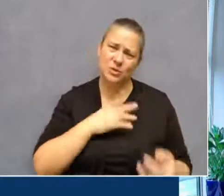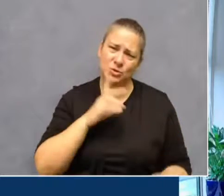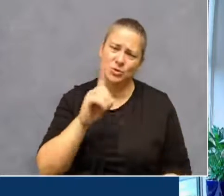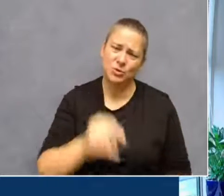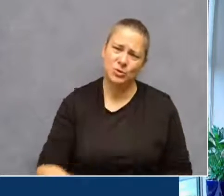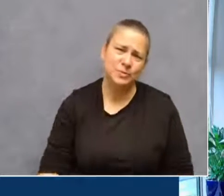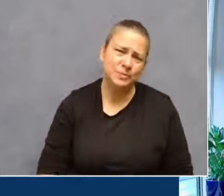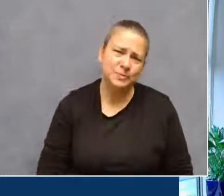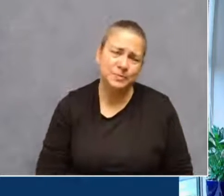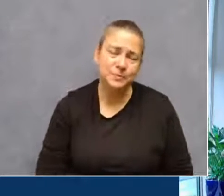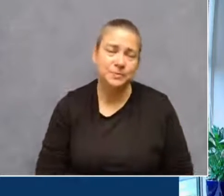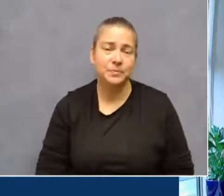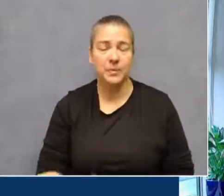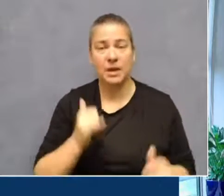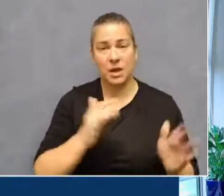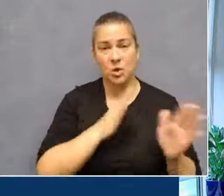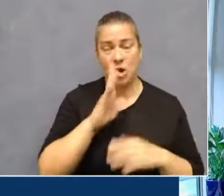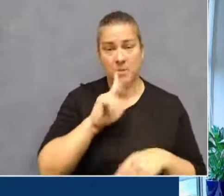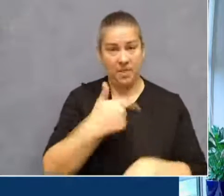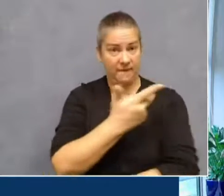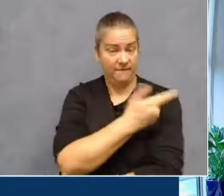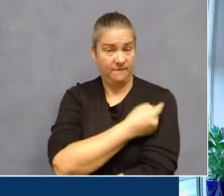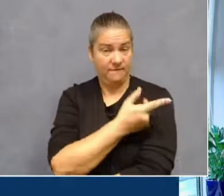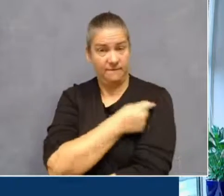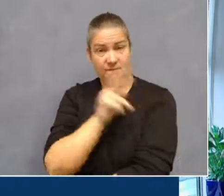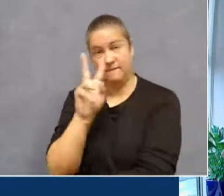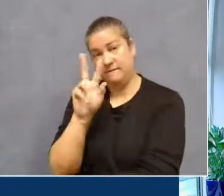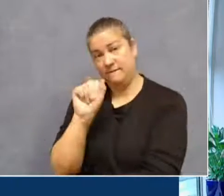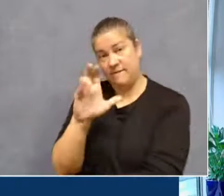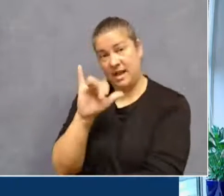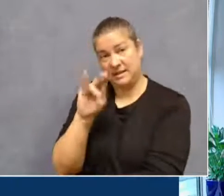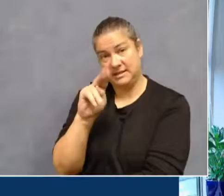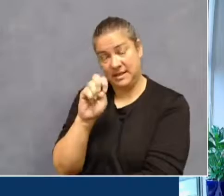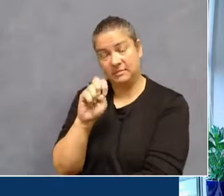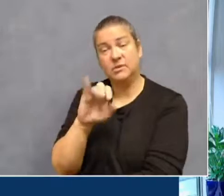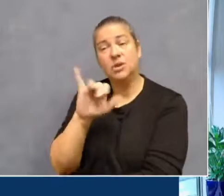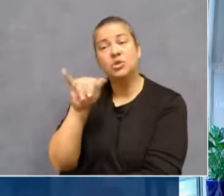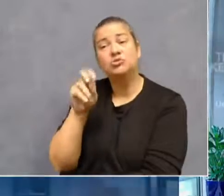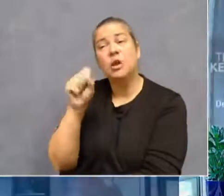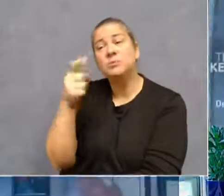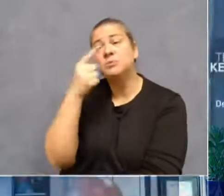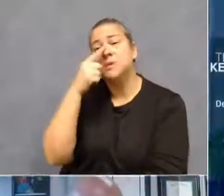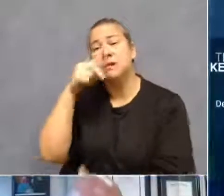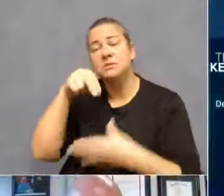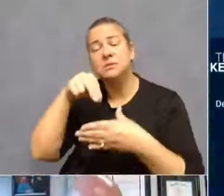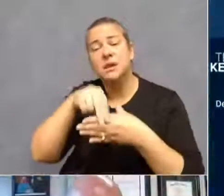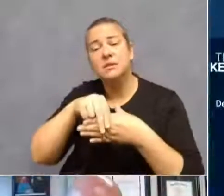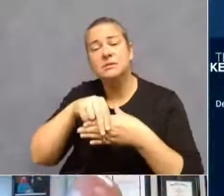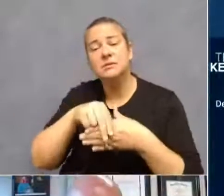let's talk about the vaccine real quickly. James, if you could go up to the next slide.